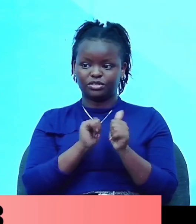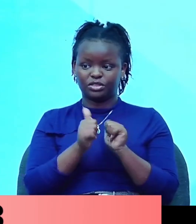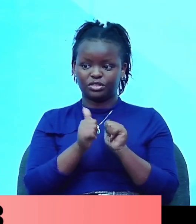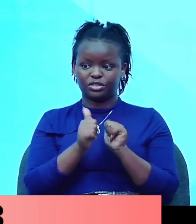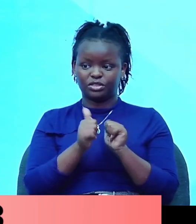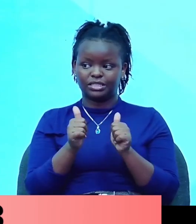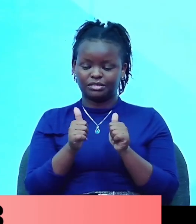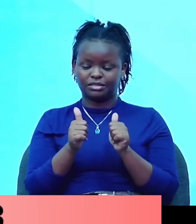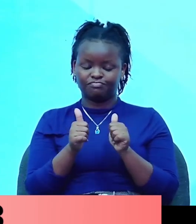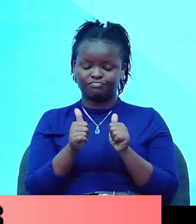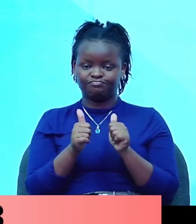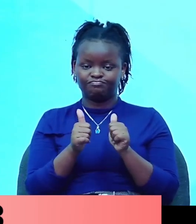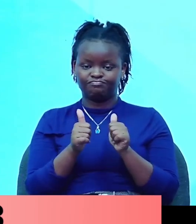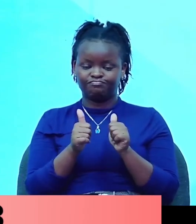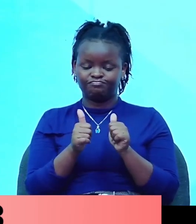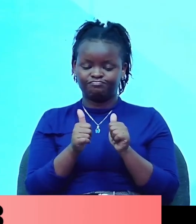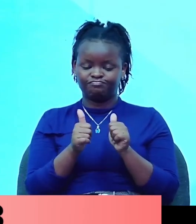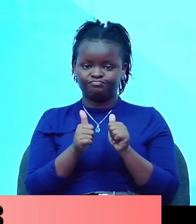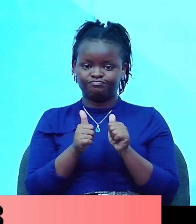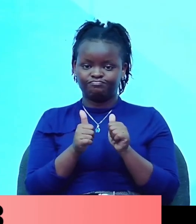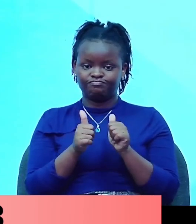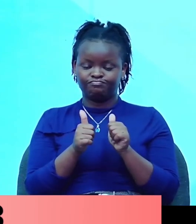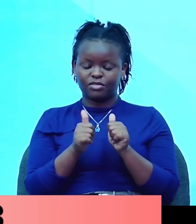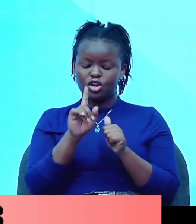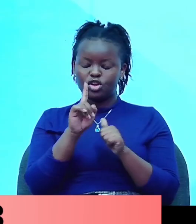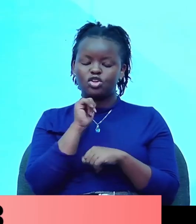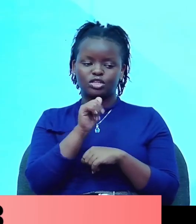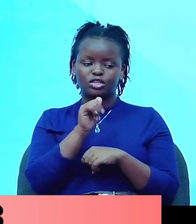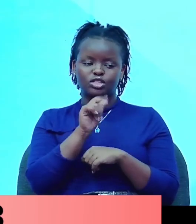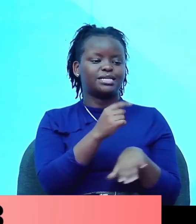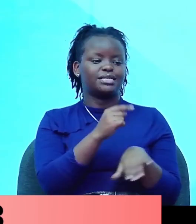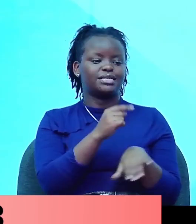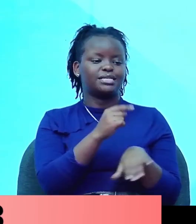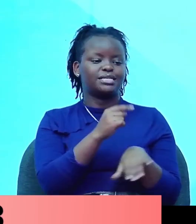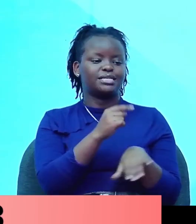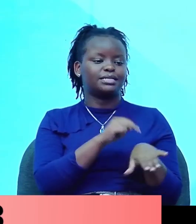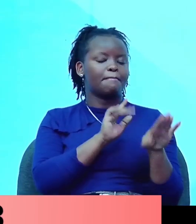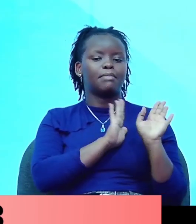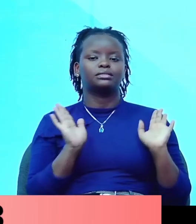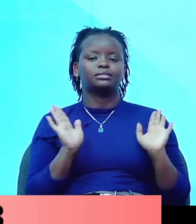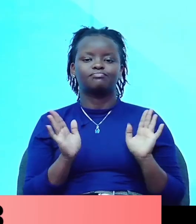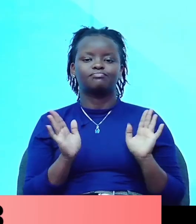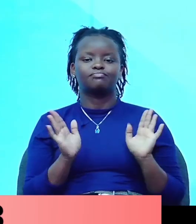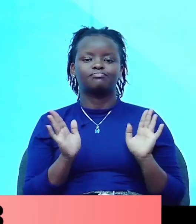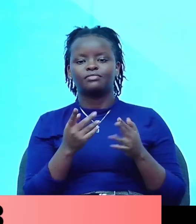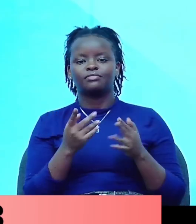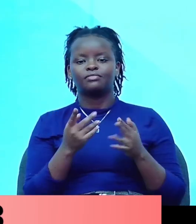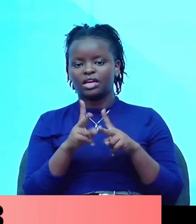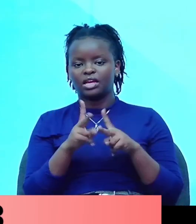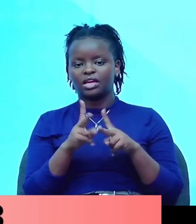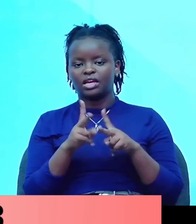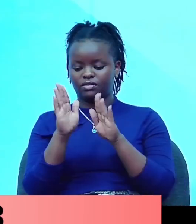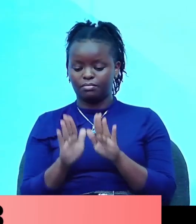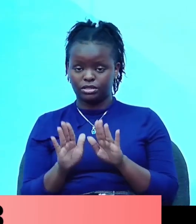a one-off. So that is important for from a business perspective,